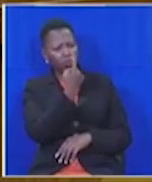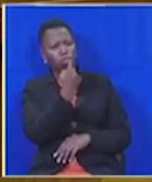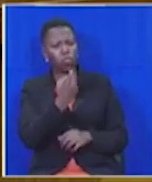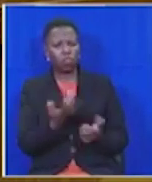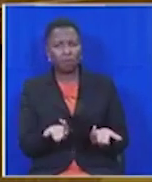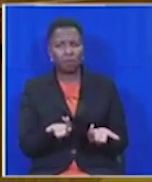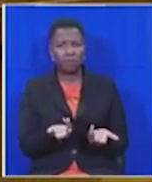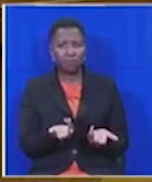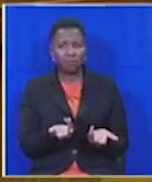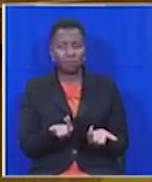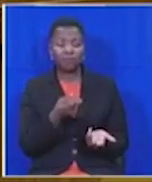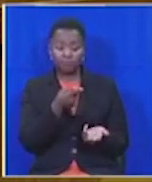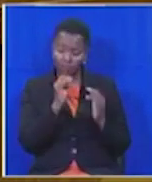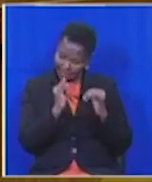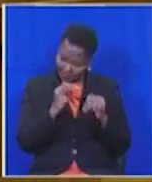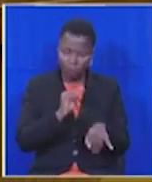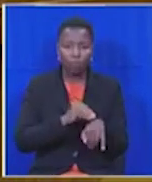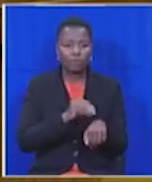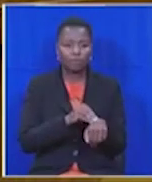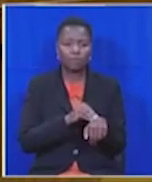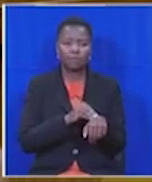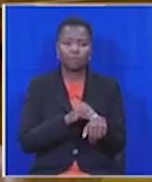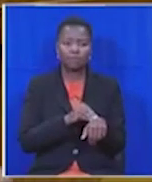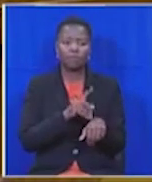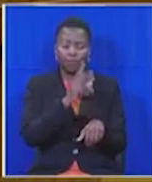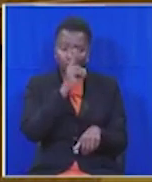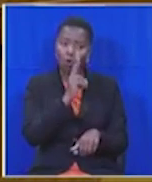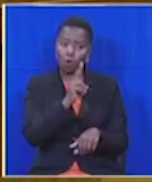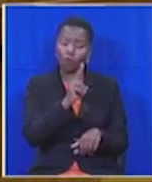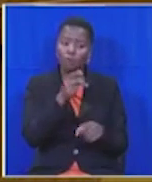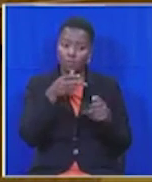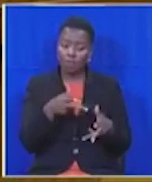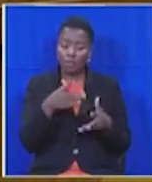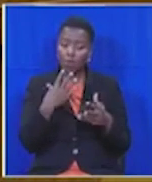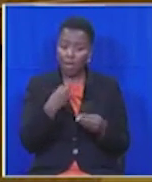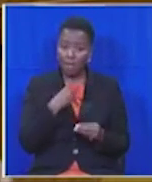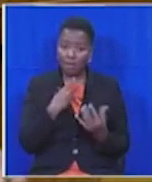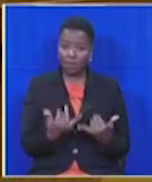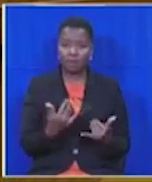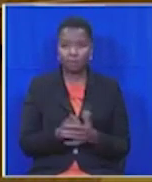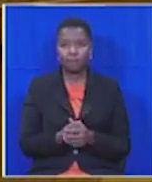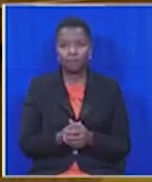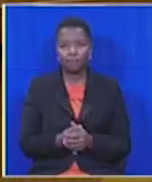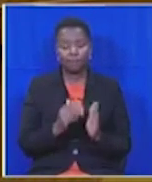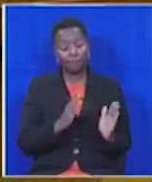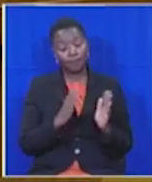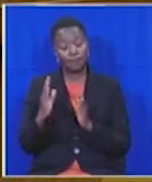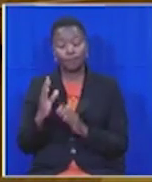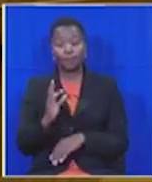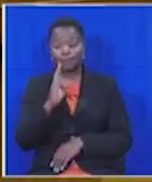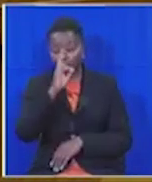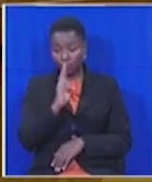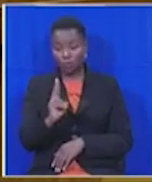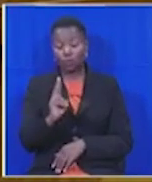to address on that. It's a bigger problem that, Honorable Speaker, we are facing. Then, Honorable Speaker,